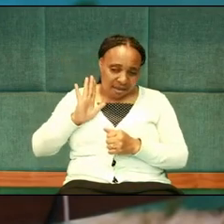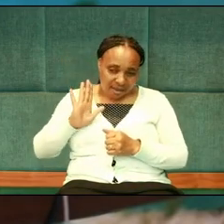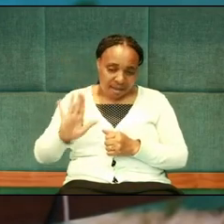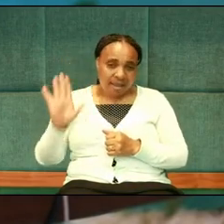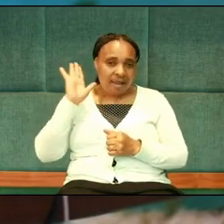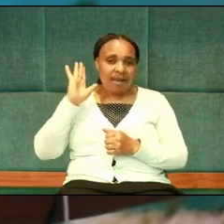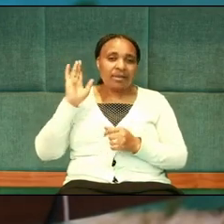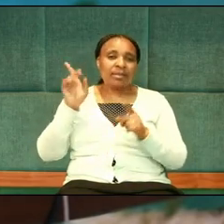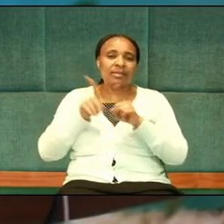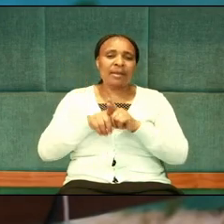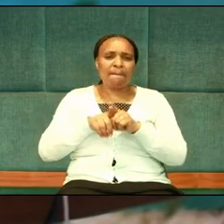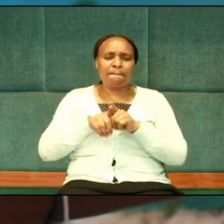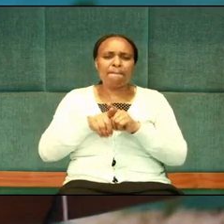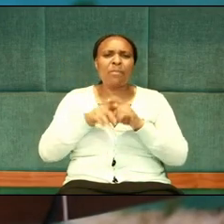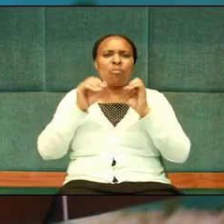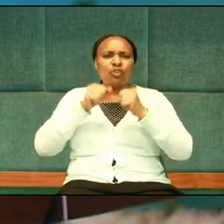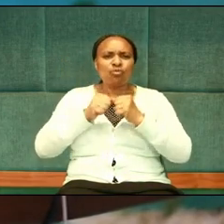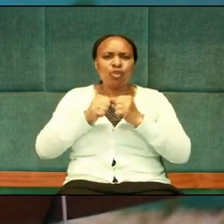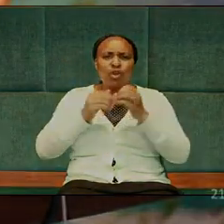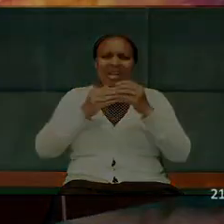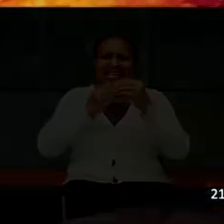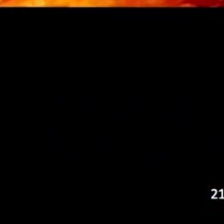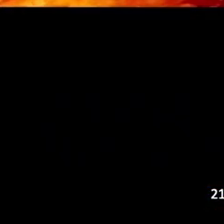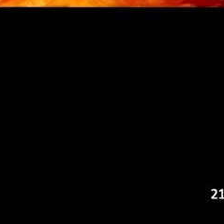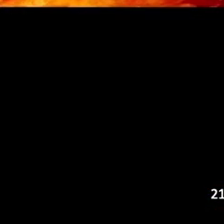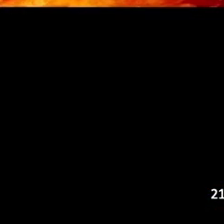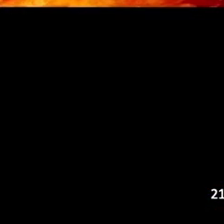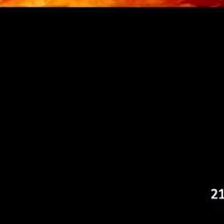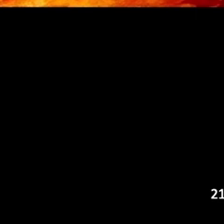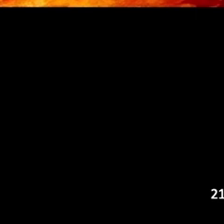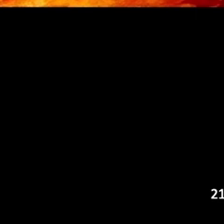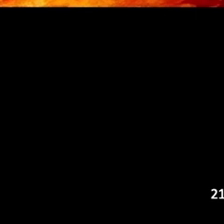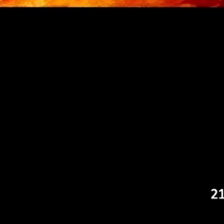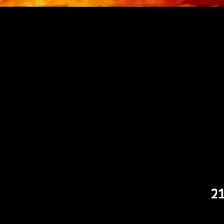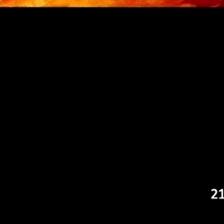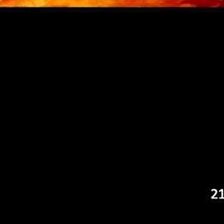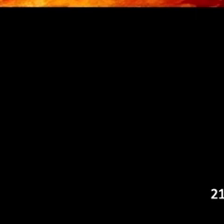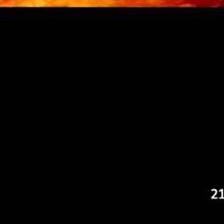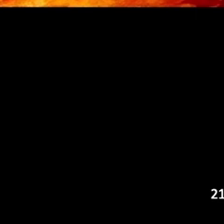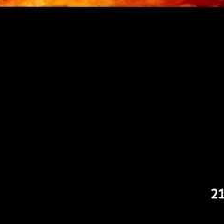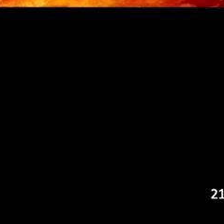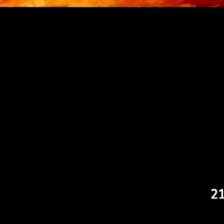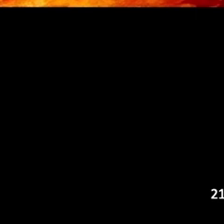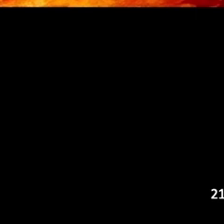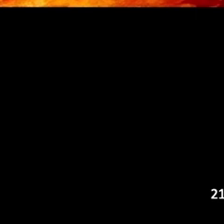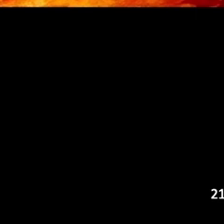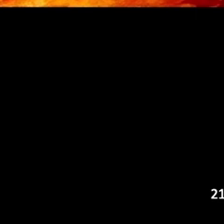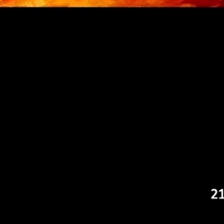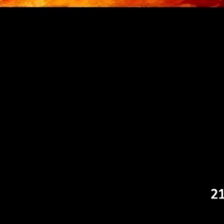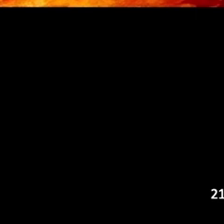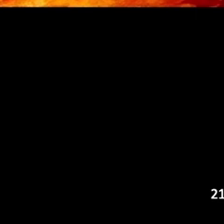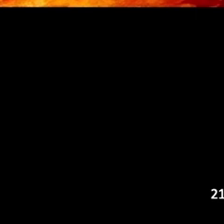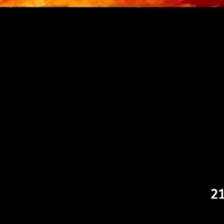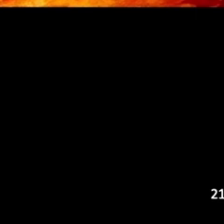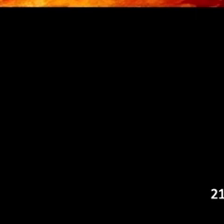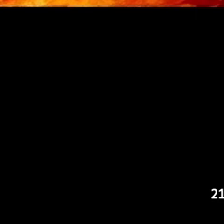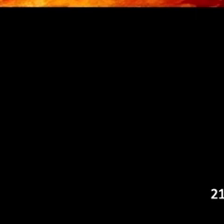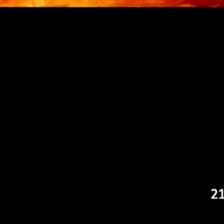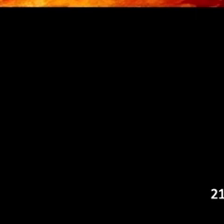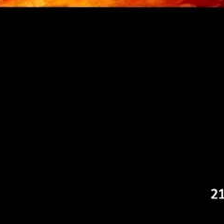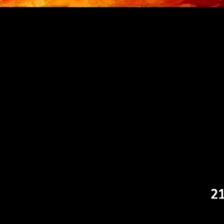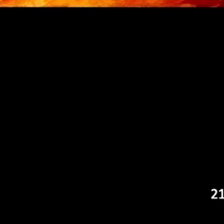Can I lead interesting discussions of important issues without it ending in an argument?